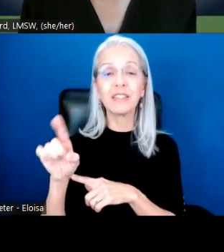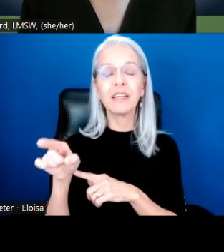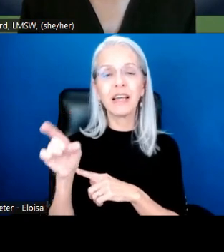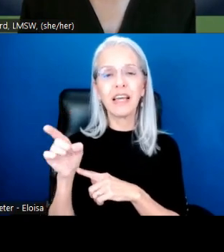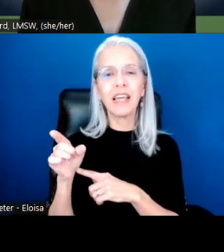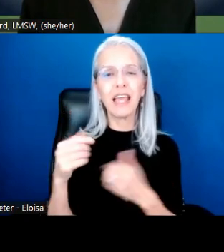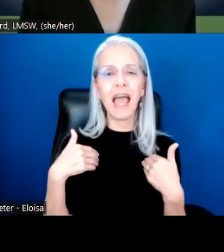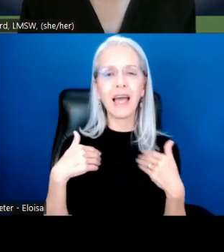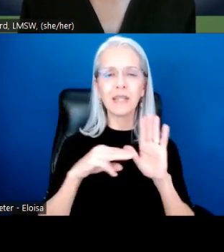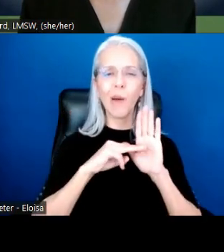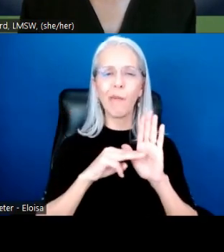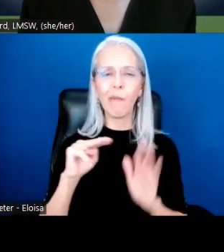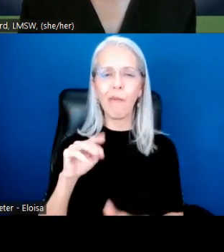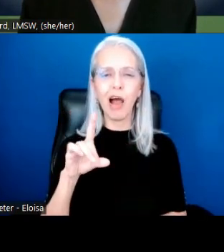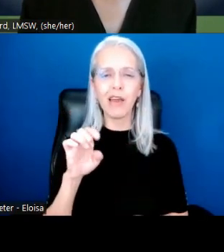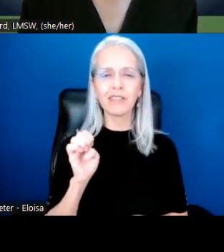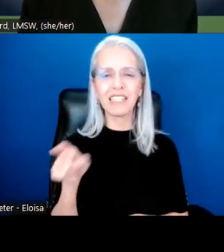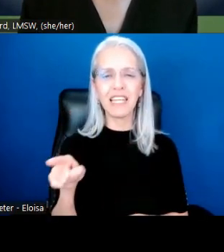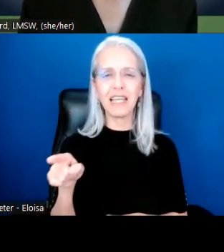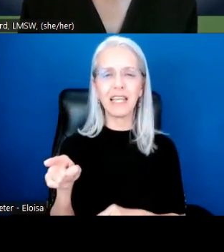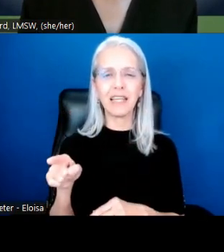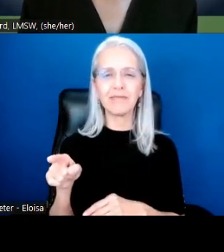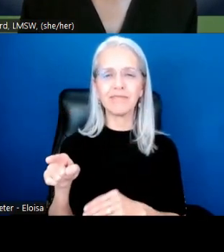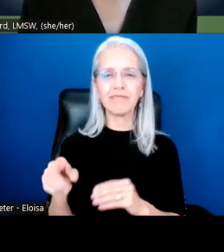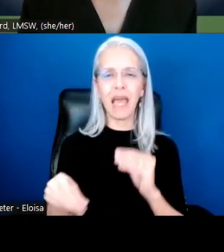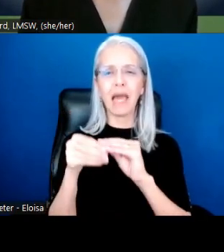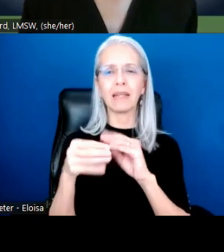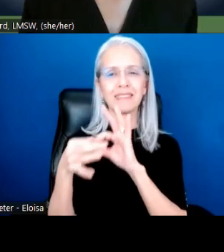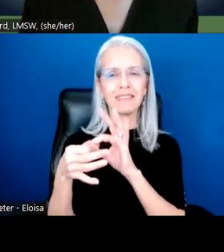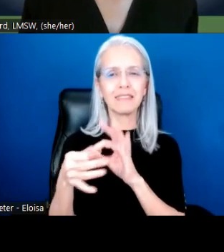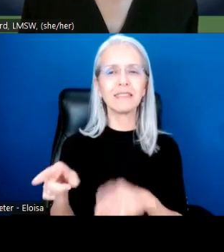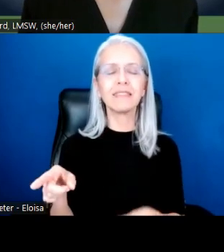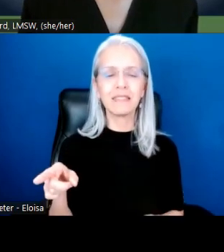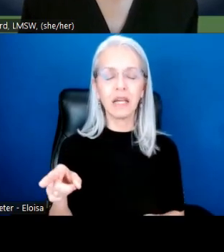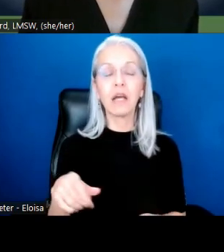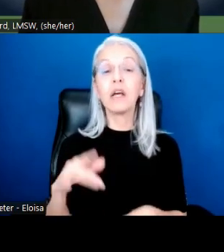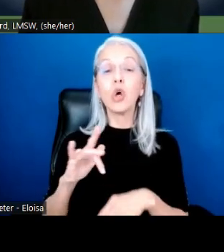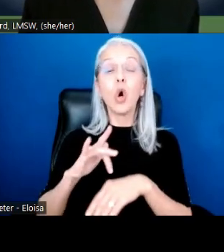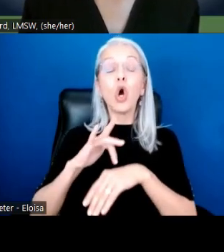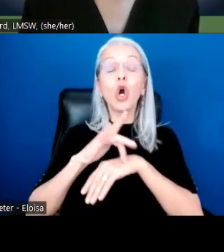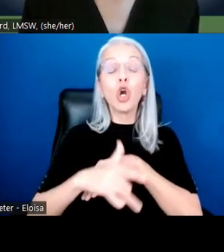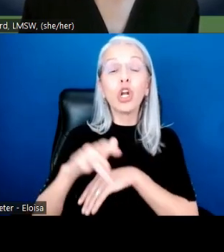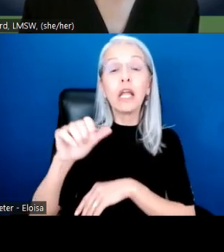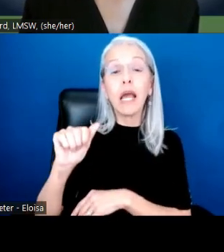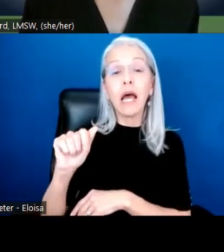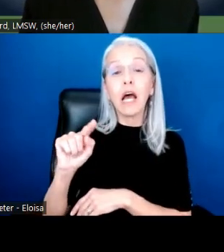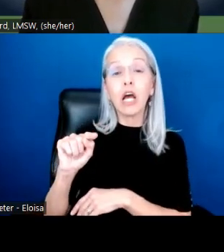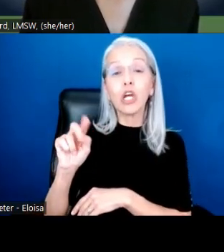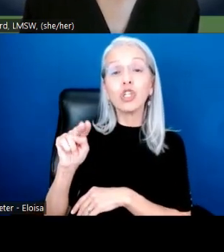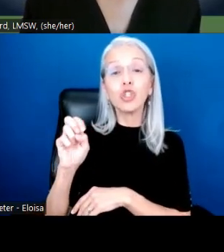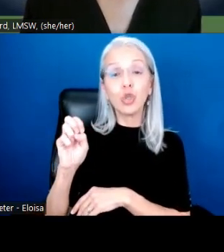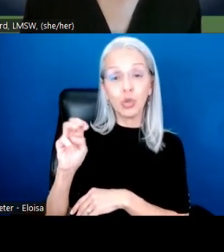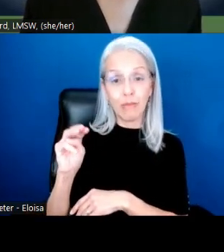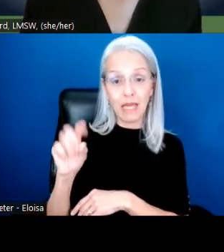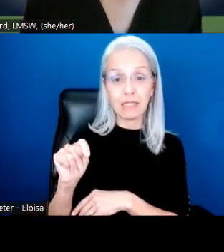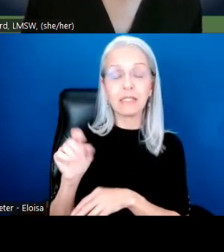some models and things that he's referencing that as well. So early attunement is so important. And when